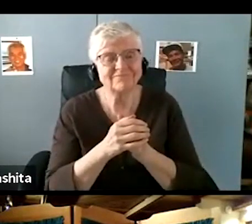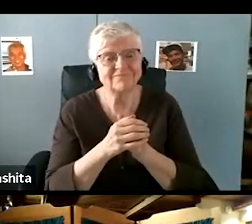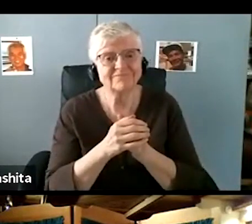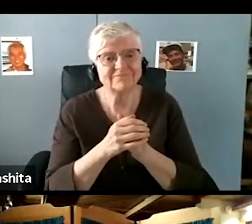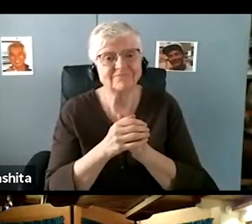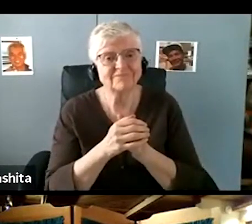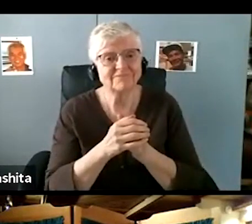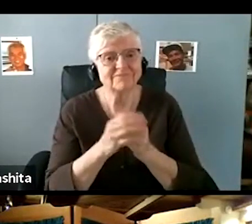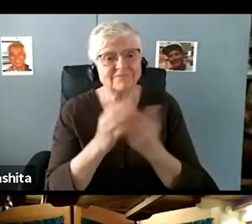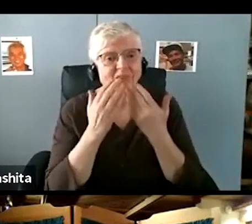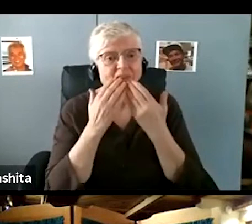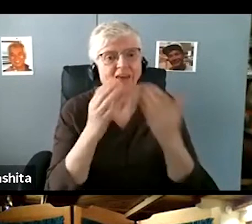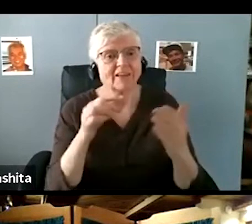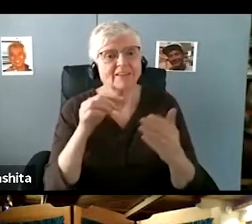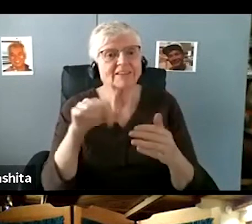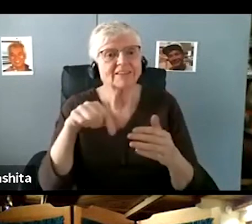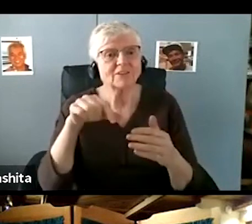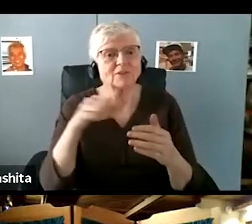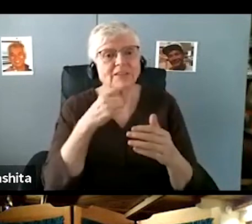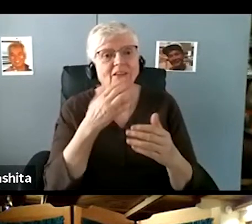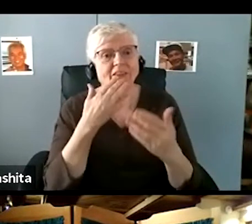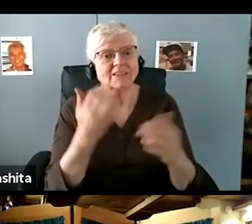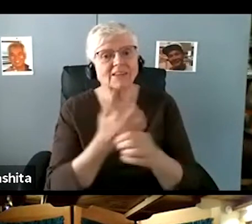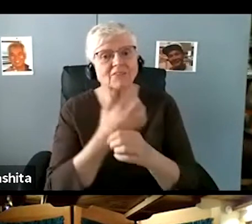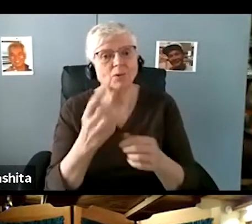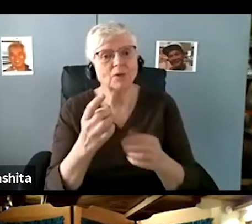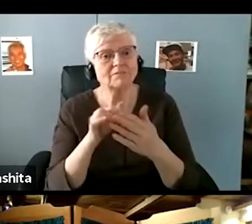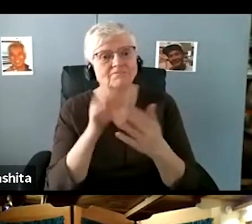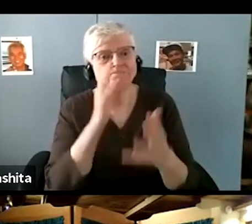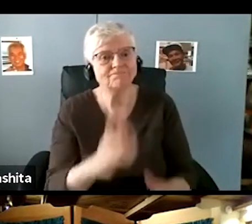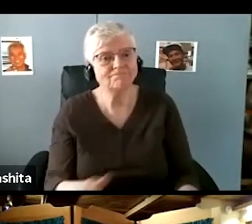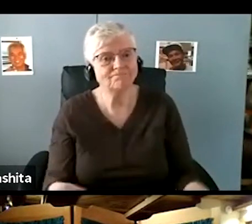So thanks, everybody. And that's the end of this